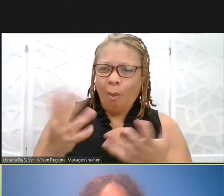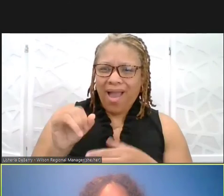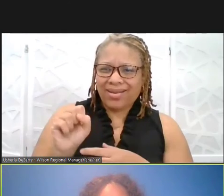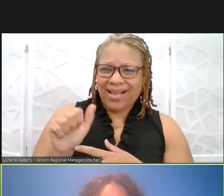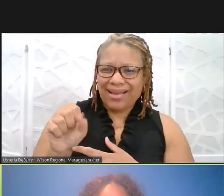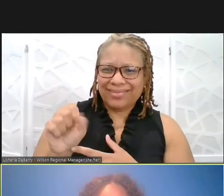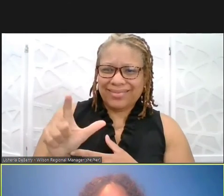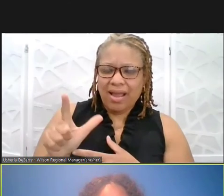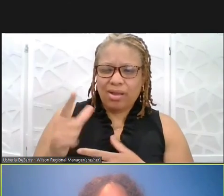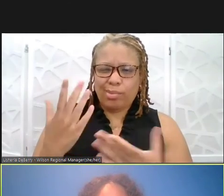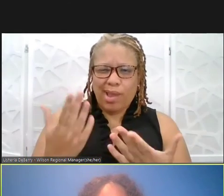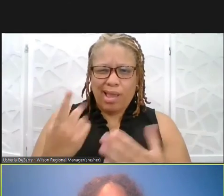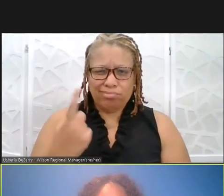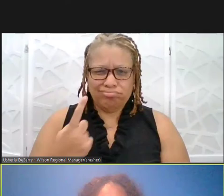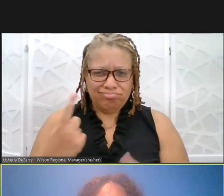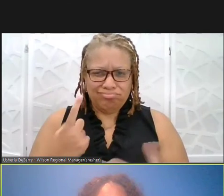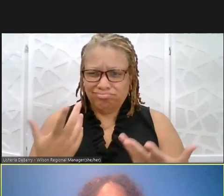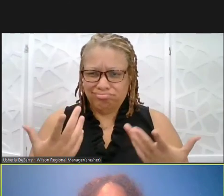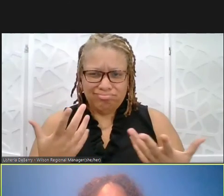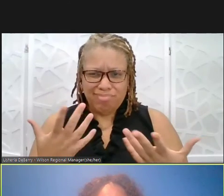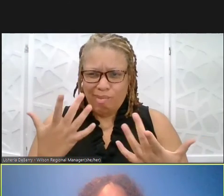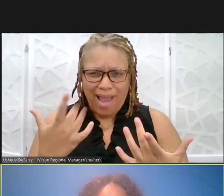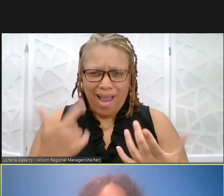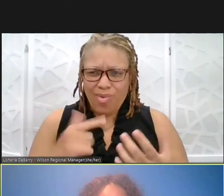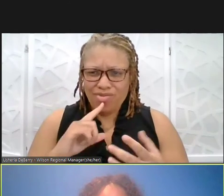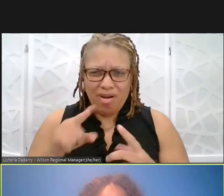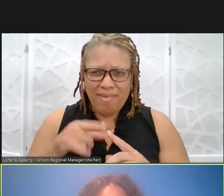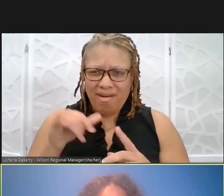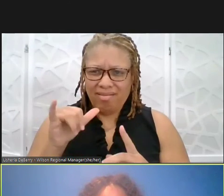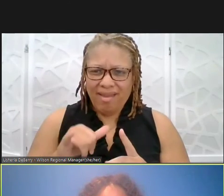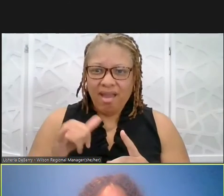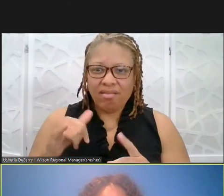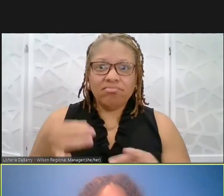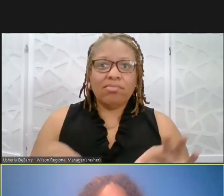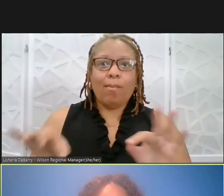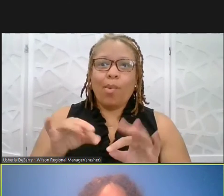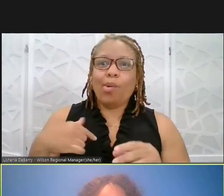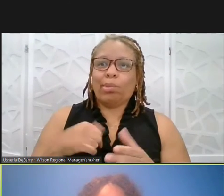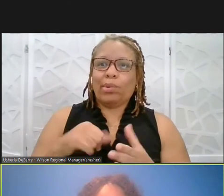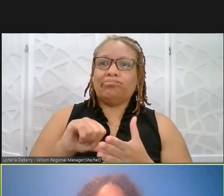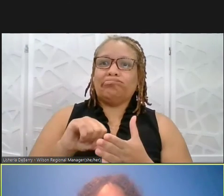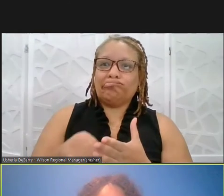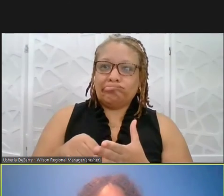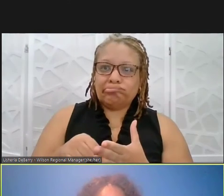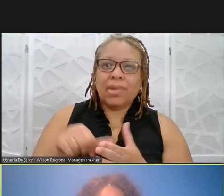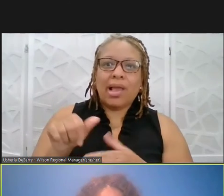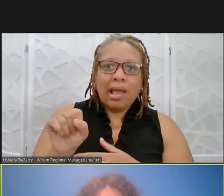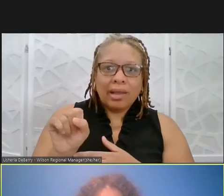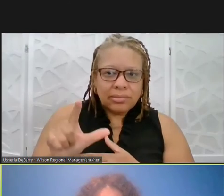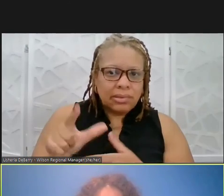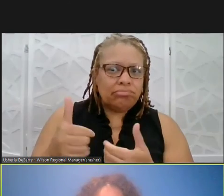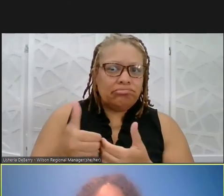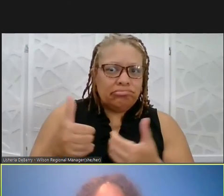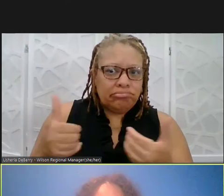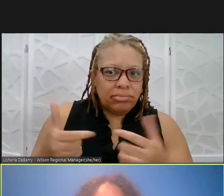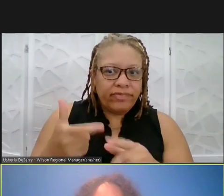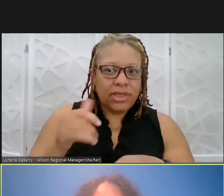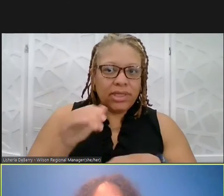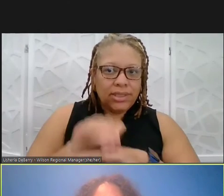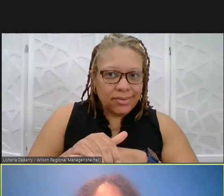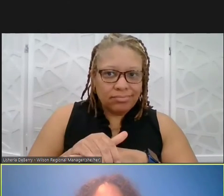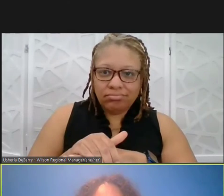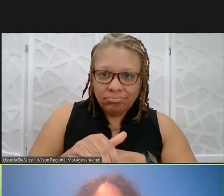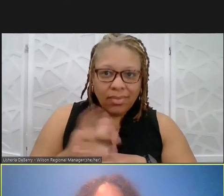This slide talks about what is American Sign Language. Why are we even talking about that? We want